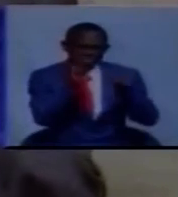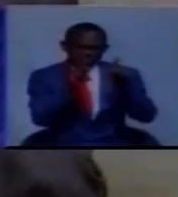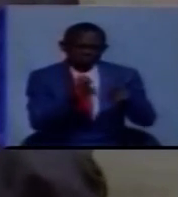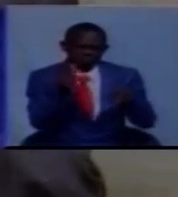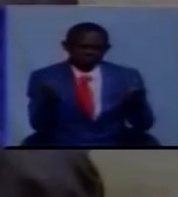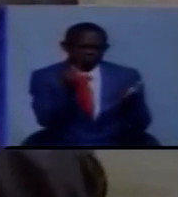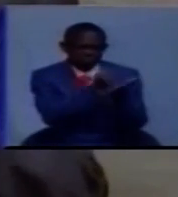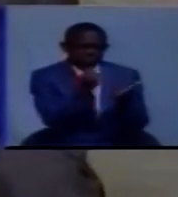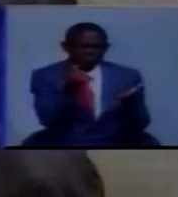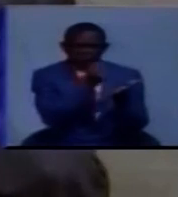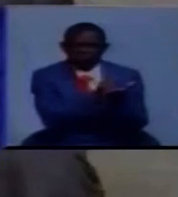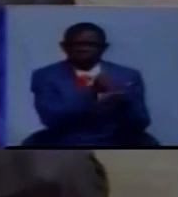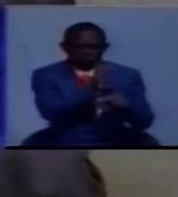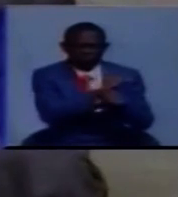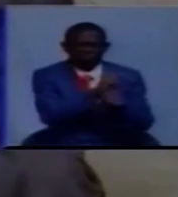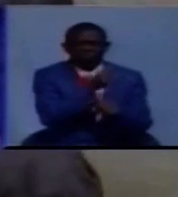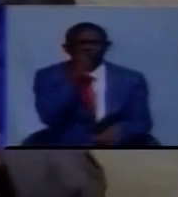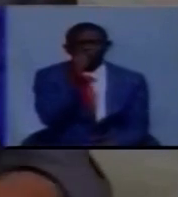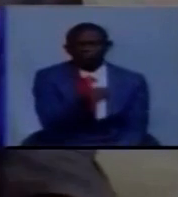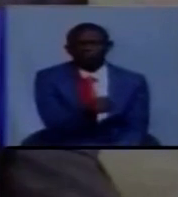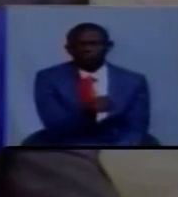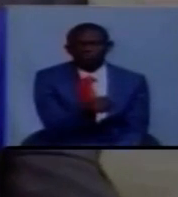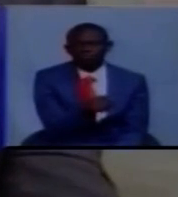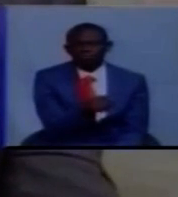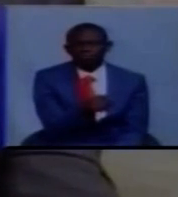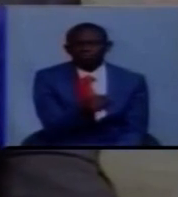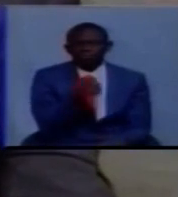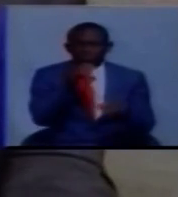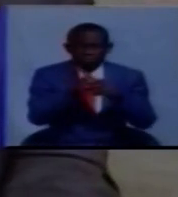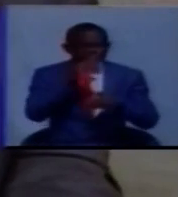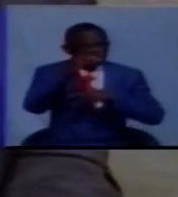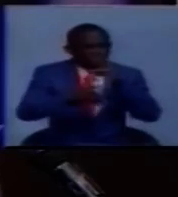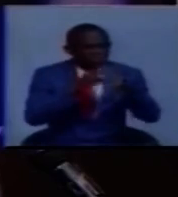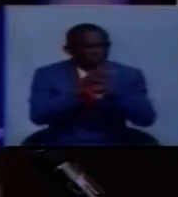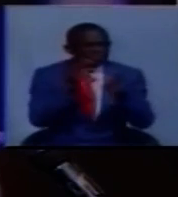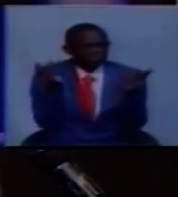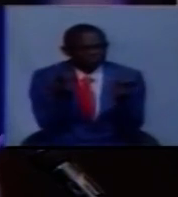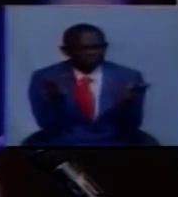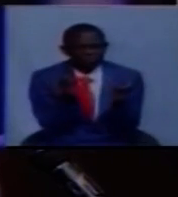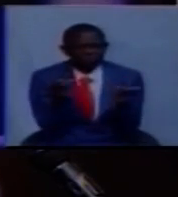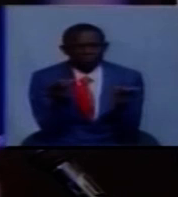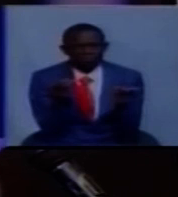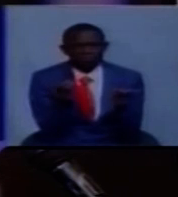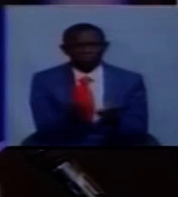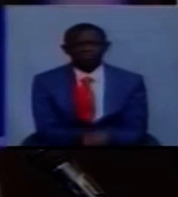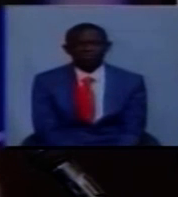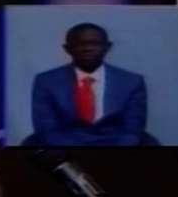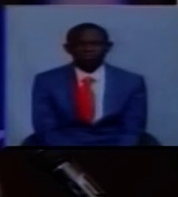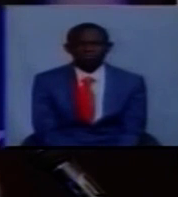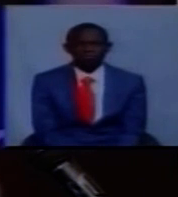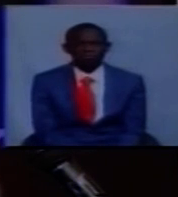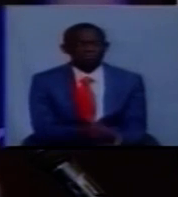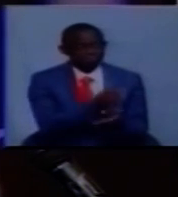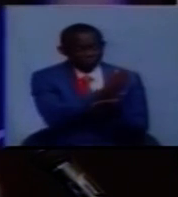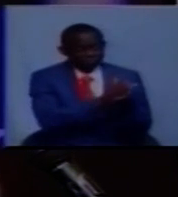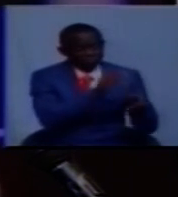nowhere in the world where people employ people for the sake of employing them. It's not possible. Some experts will argue that banning